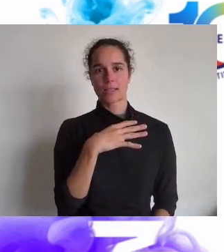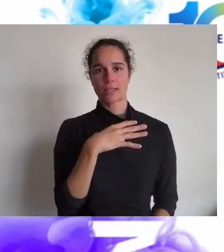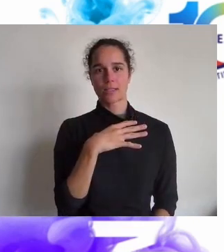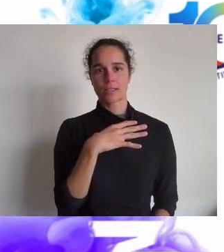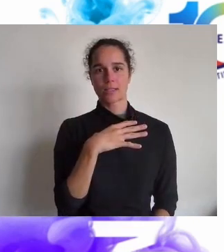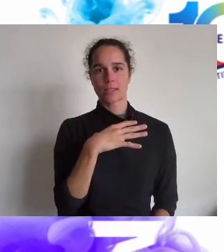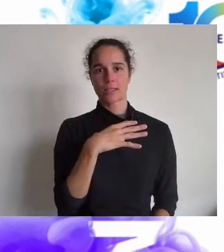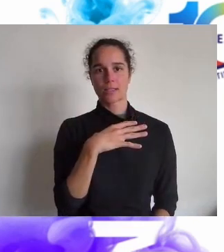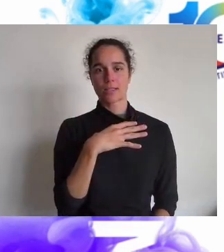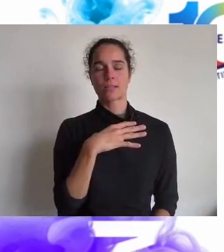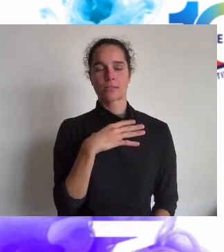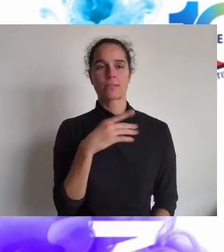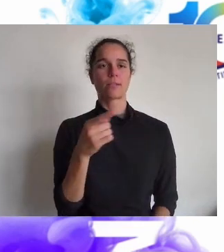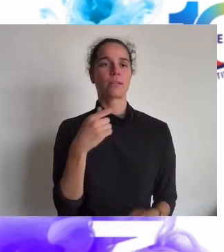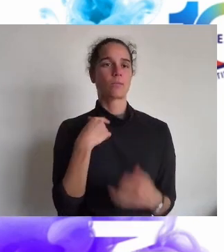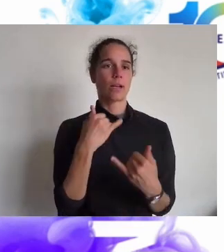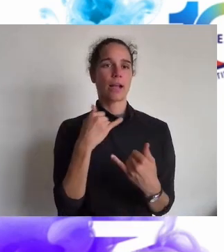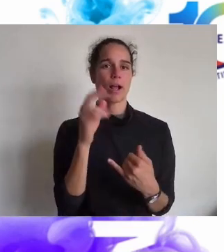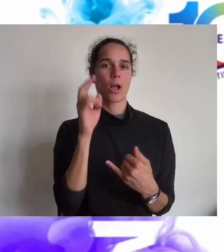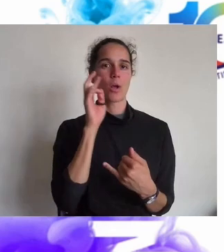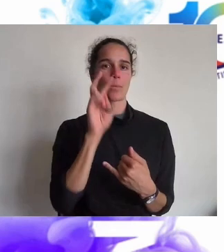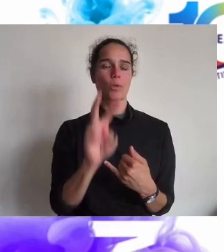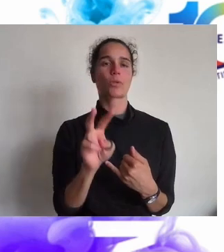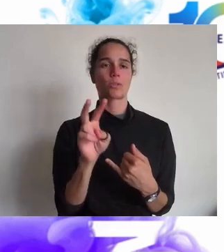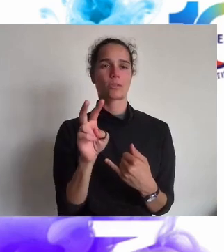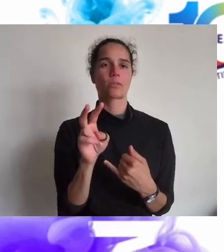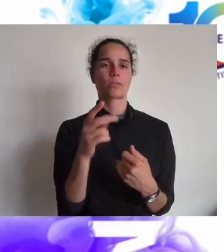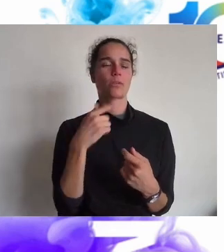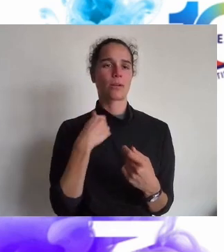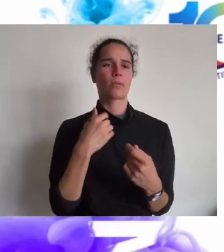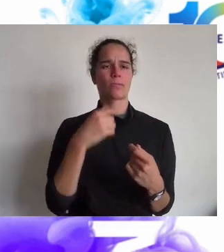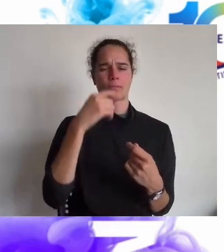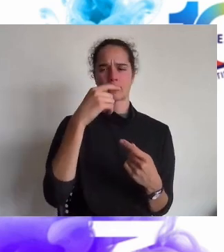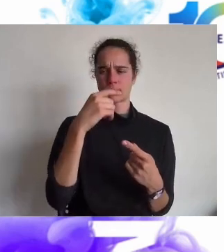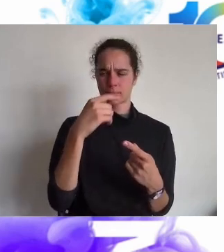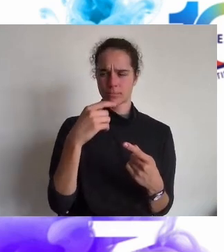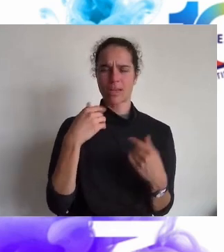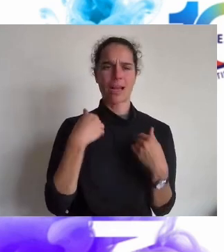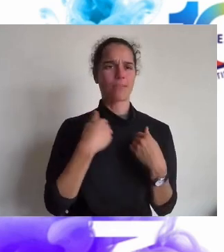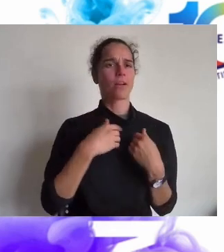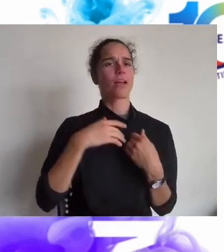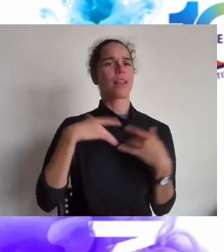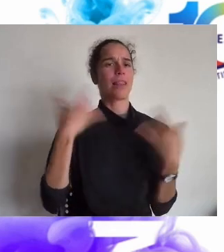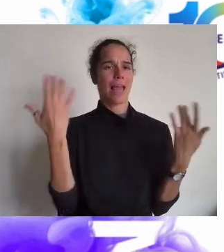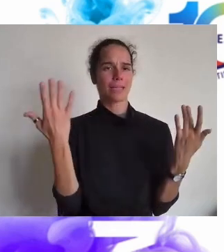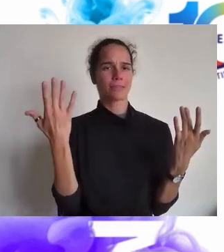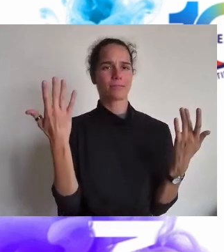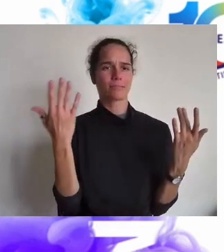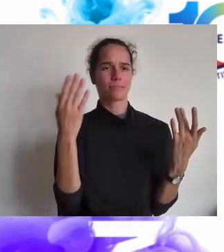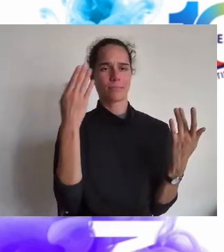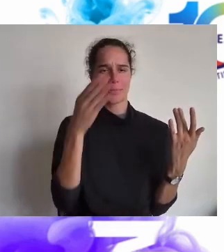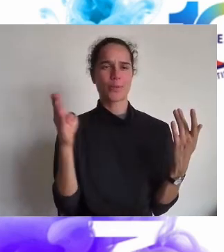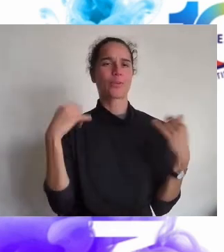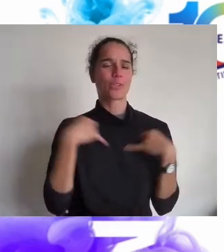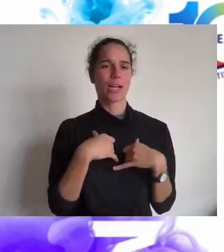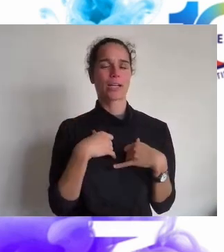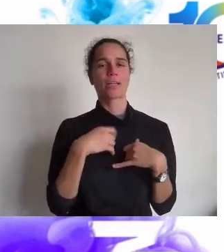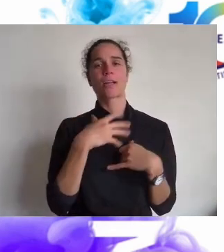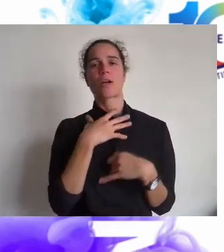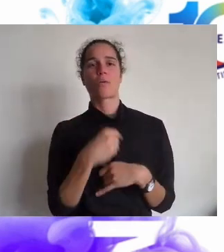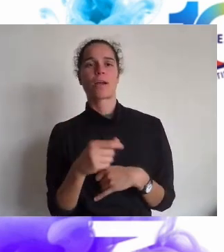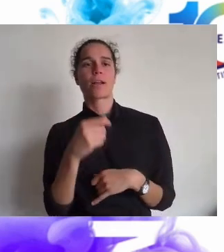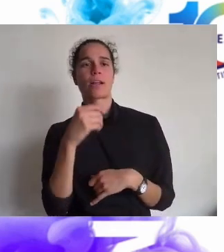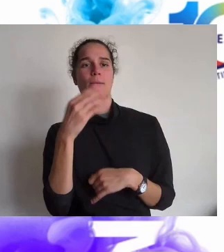sporting a reading glasses. I am dressed in a light blue jacket, and a white and blue striped